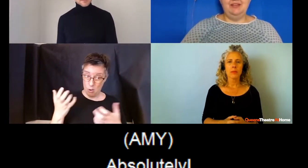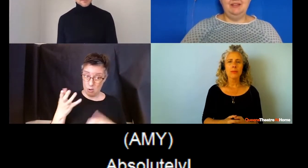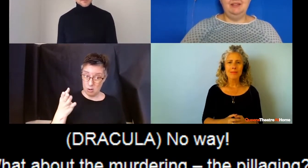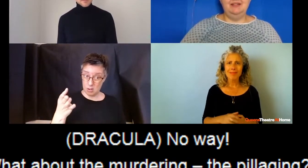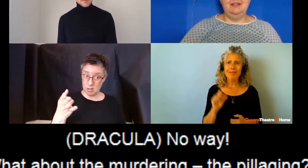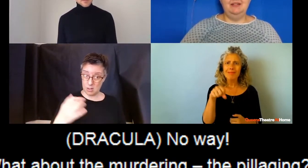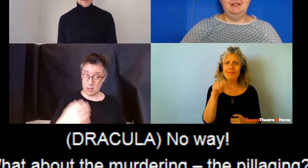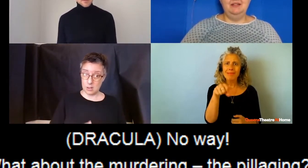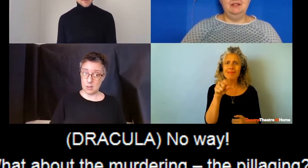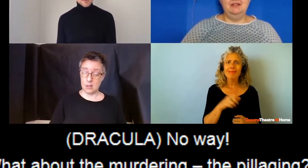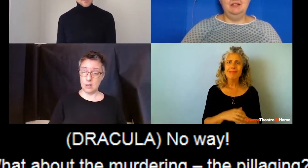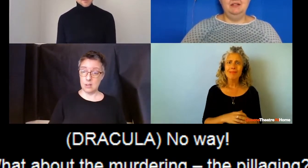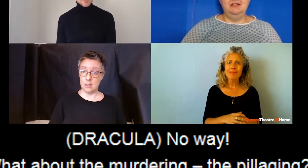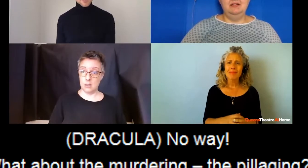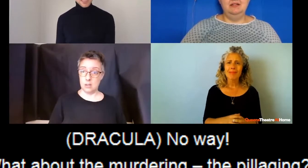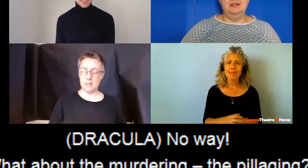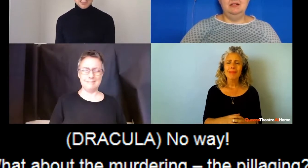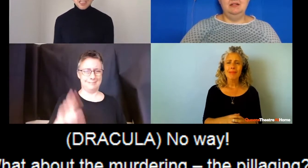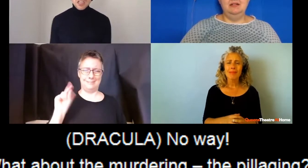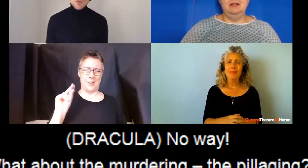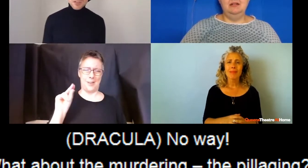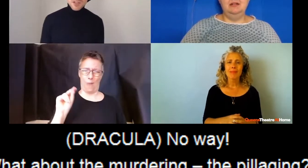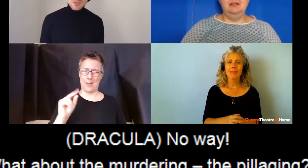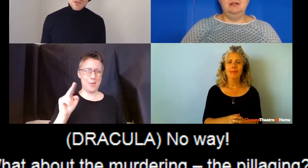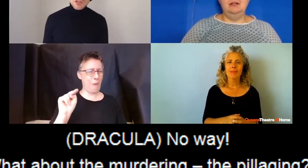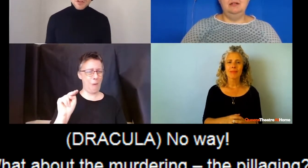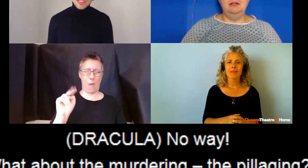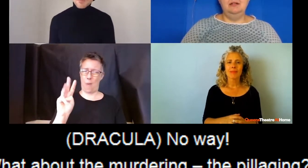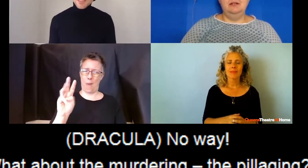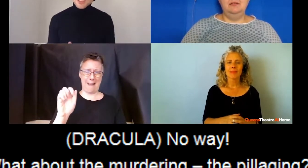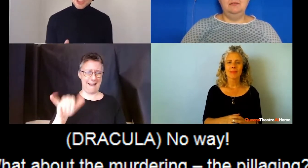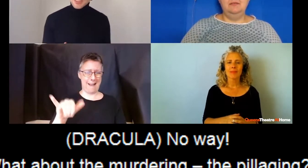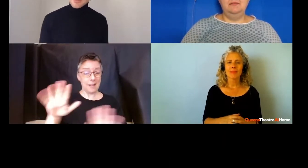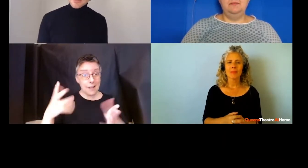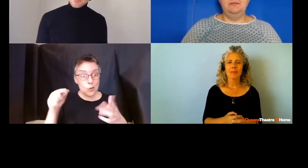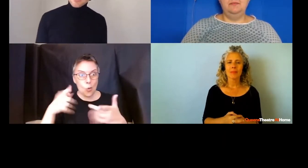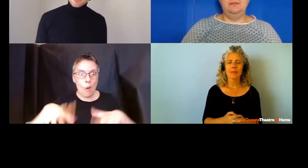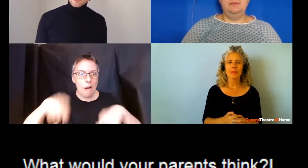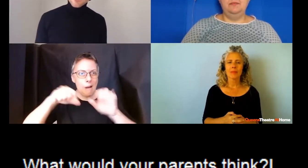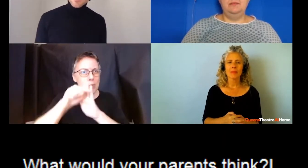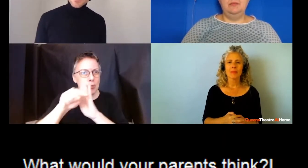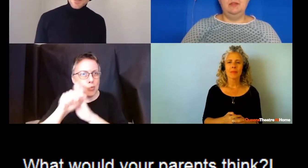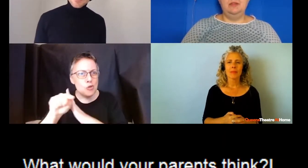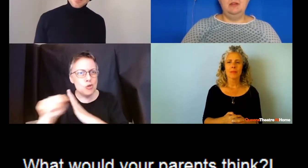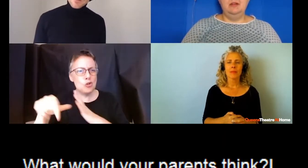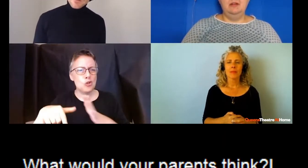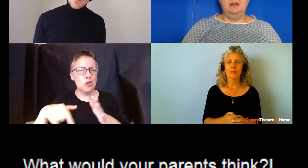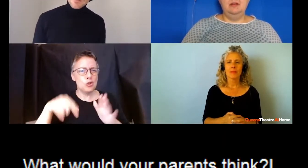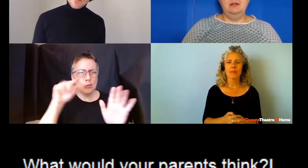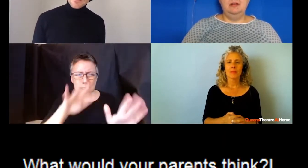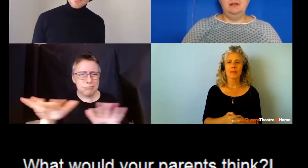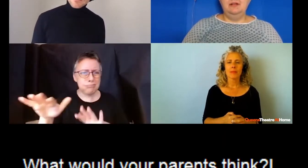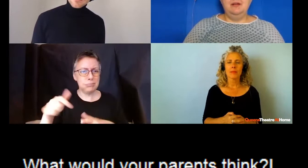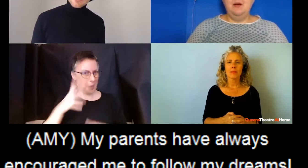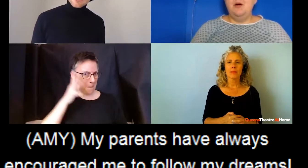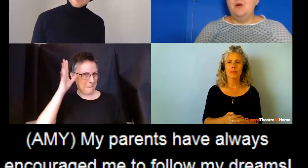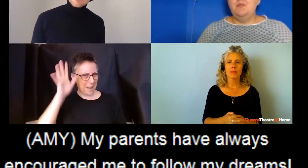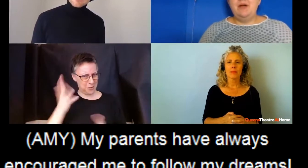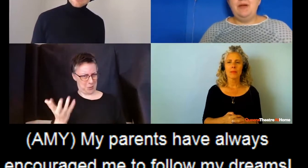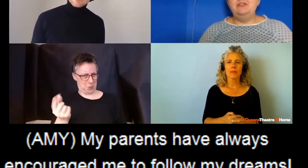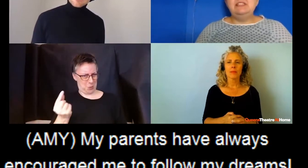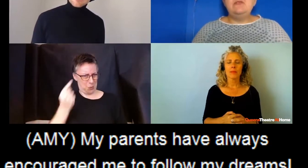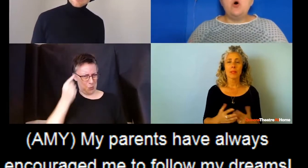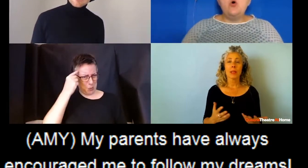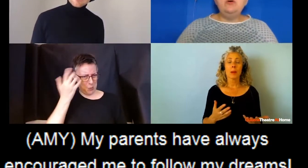Absolutely. No way. What about the murdering, the pillaging? What would your parents think?